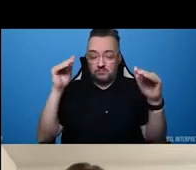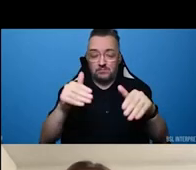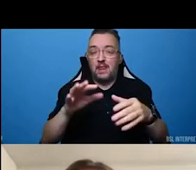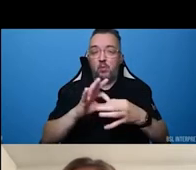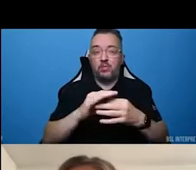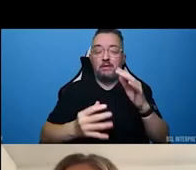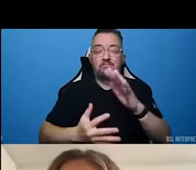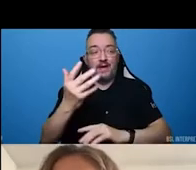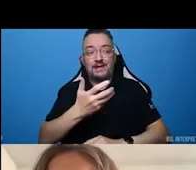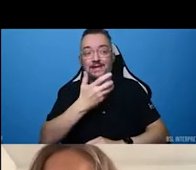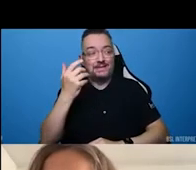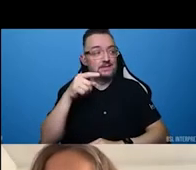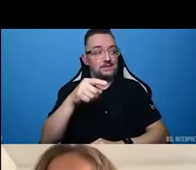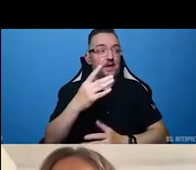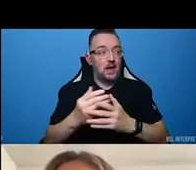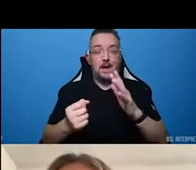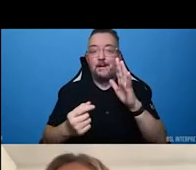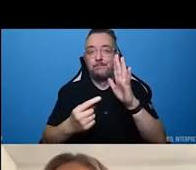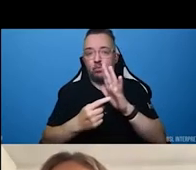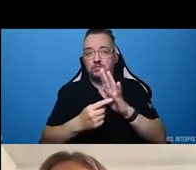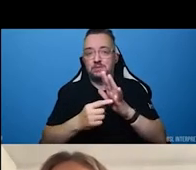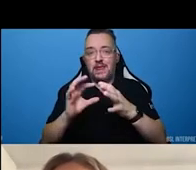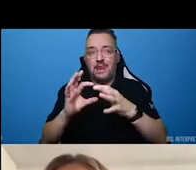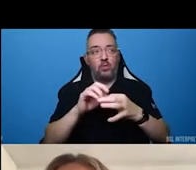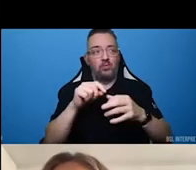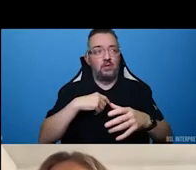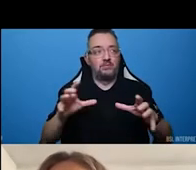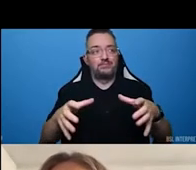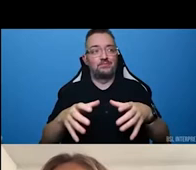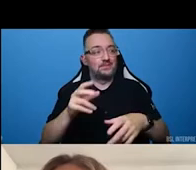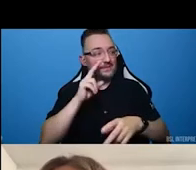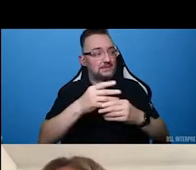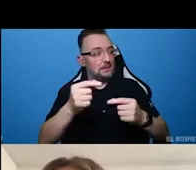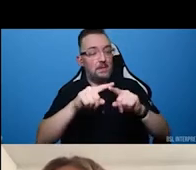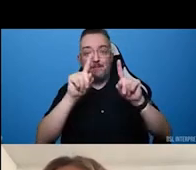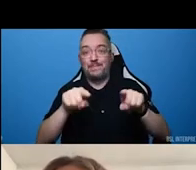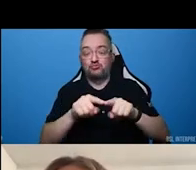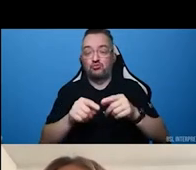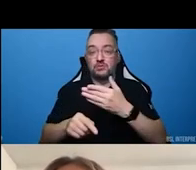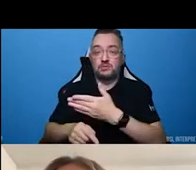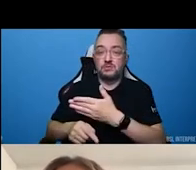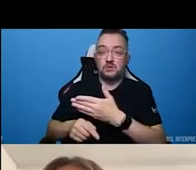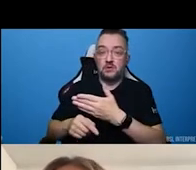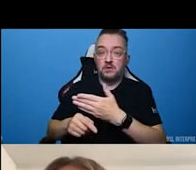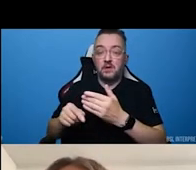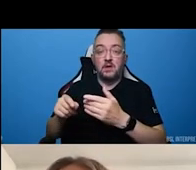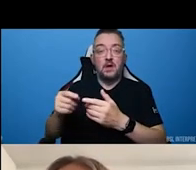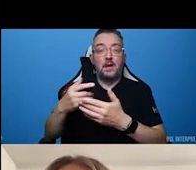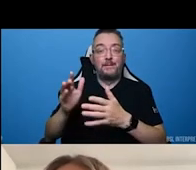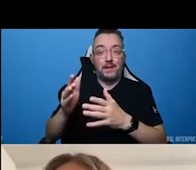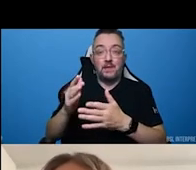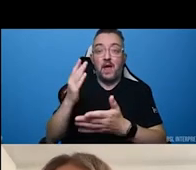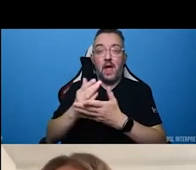actually a very important reference in the pavilion. You'll see some images here that these server racks that I'm talking about have been